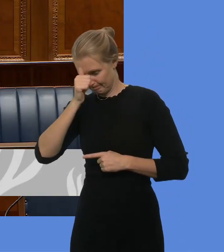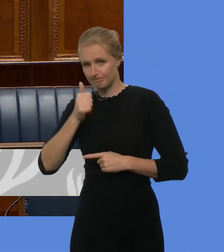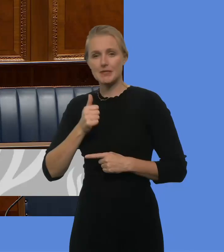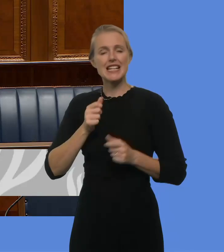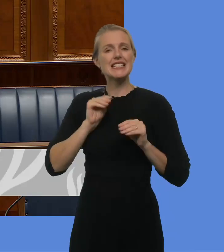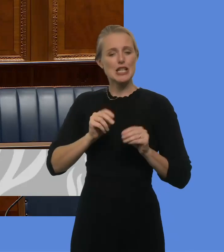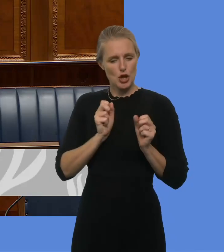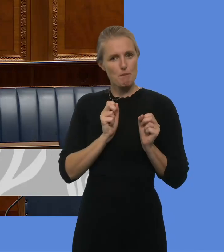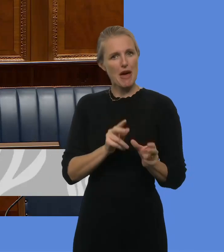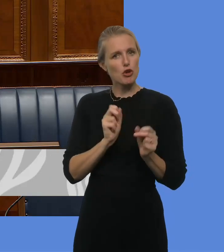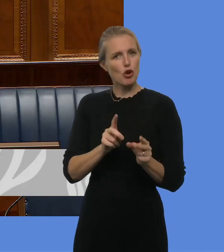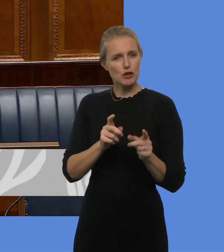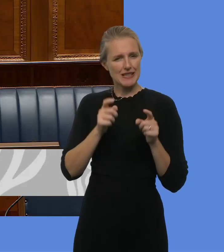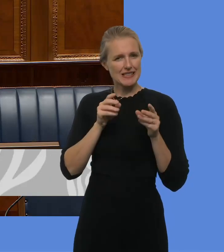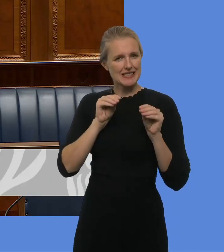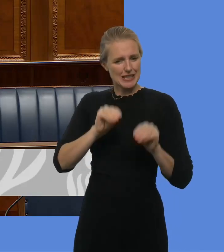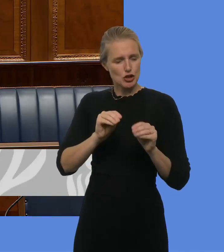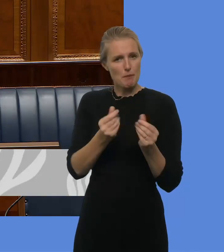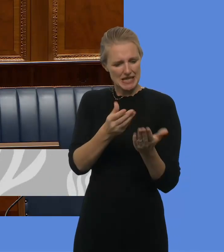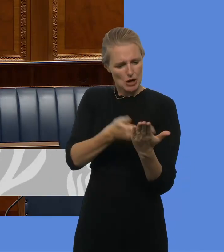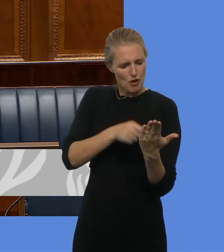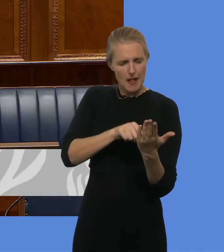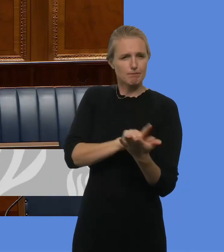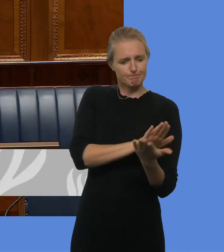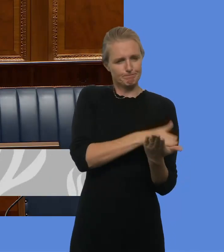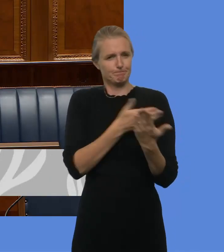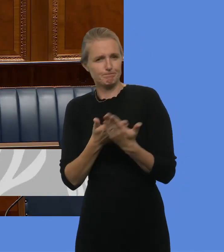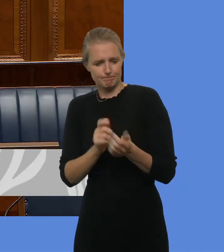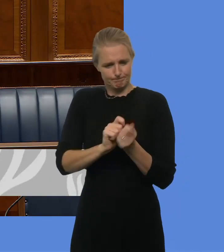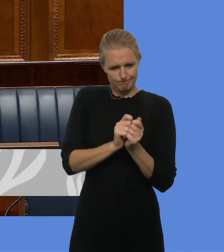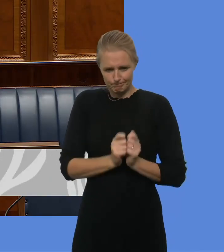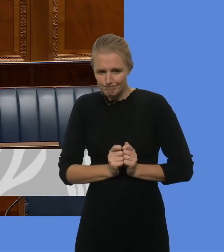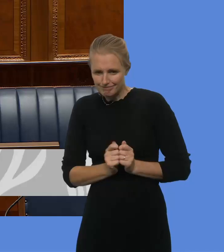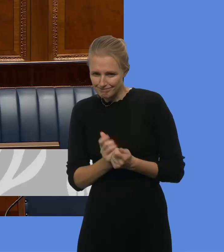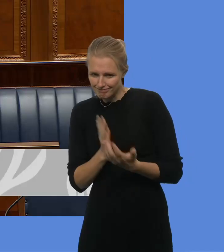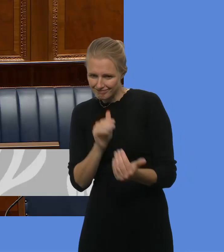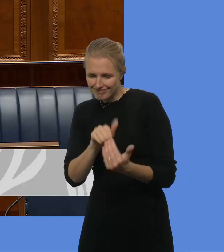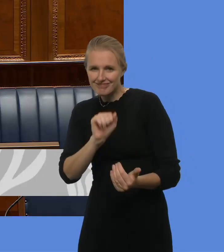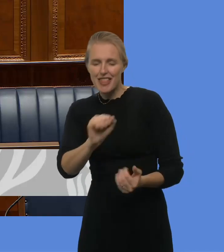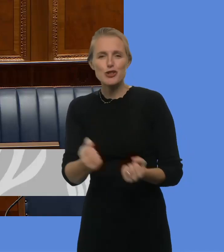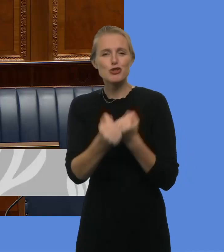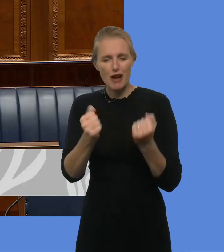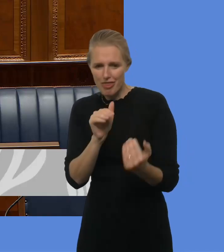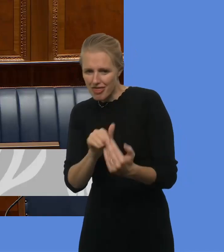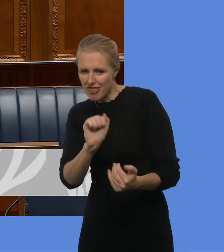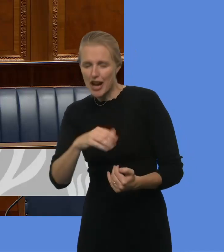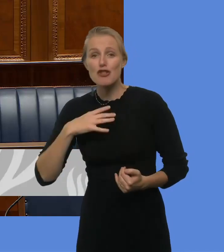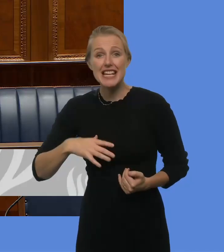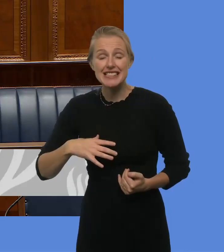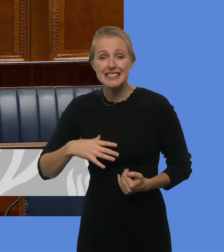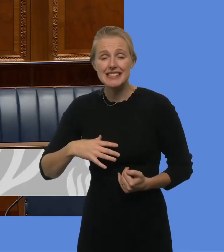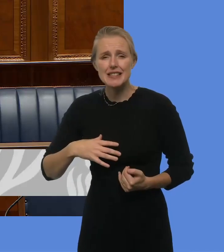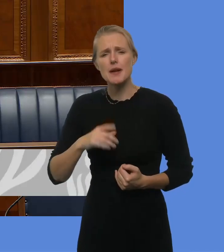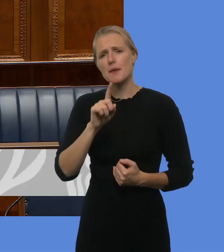methodologies and materials to accommodate individual strengths and needs. Again, and I've reflected this before in